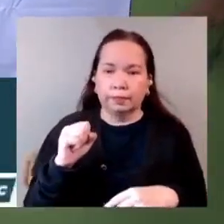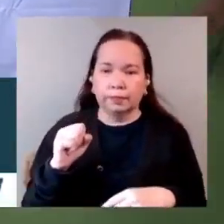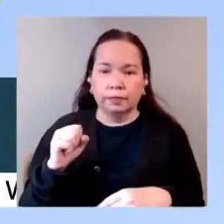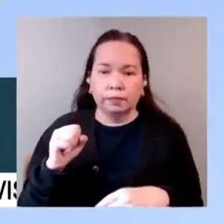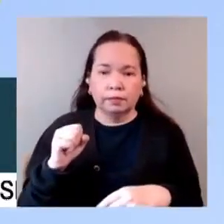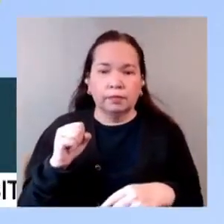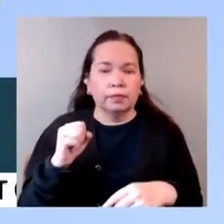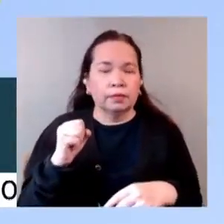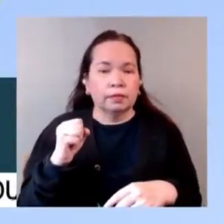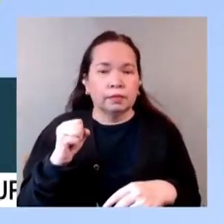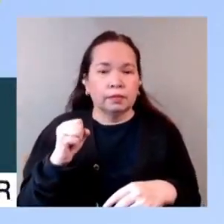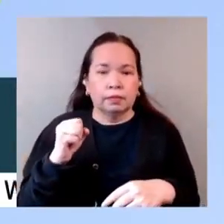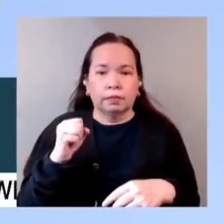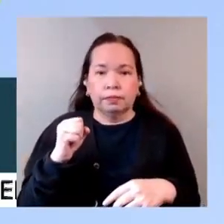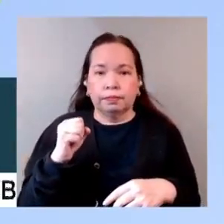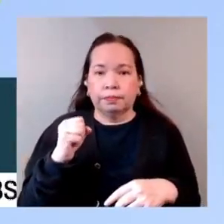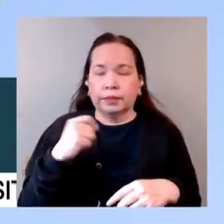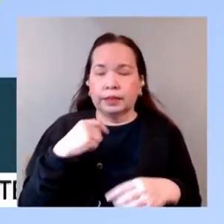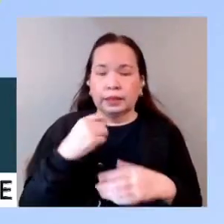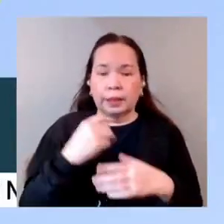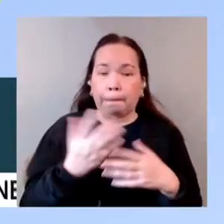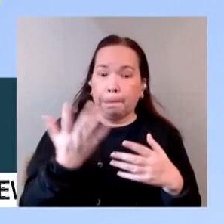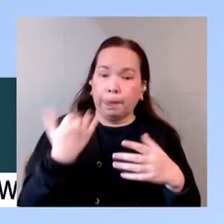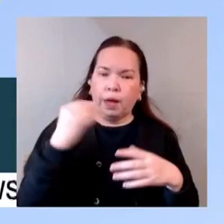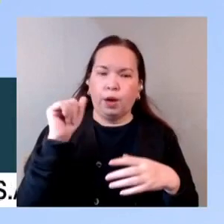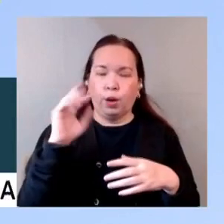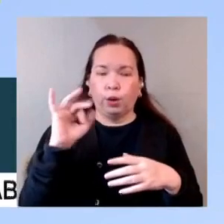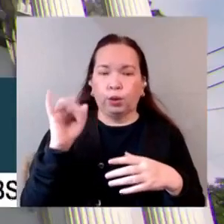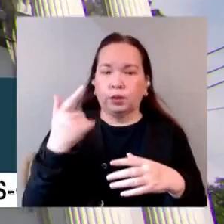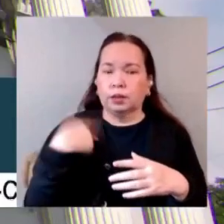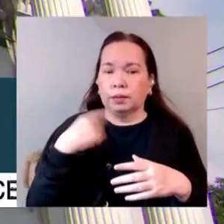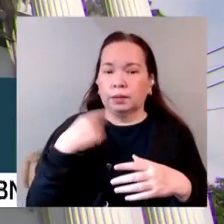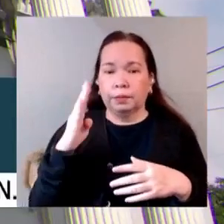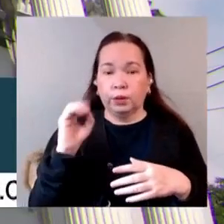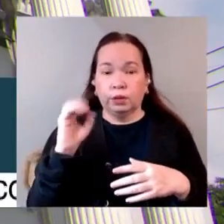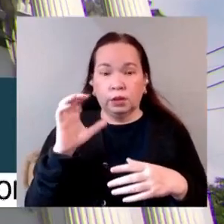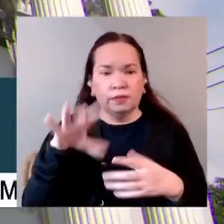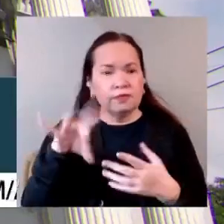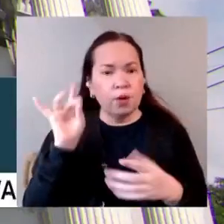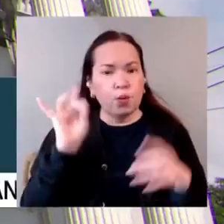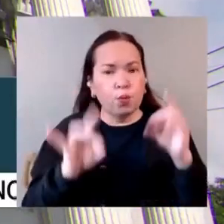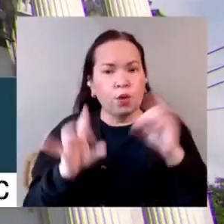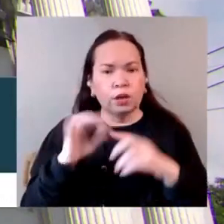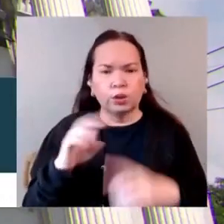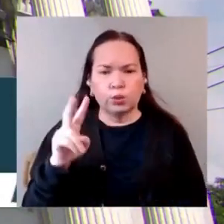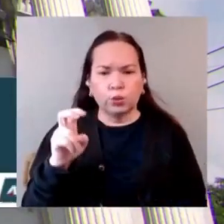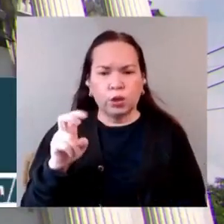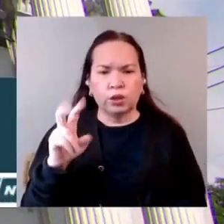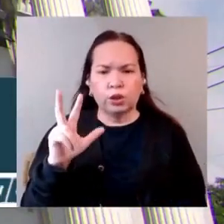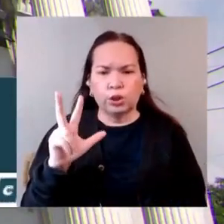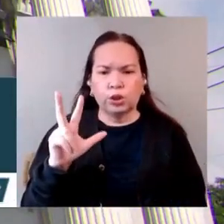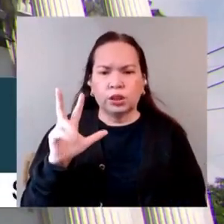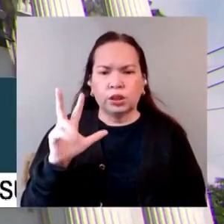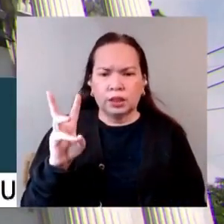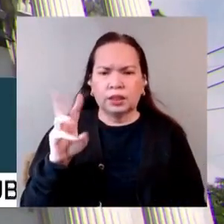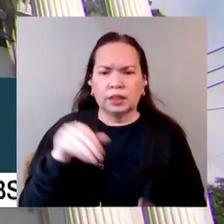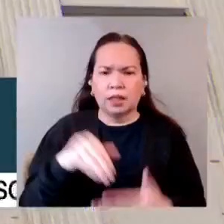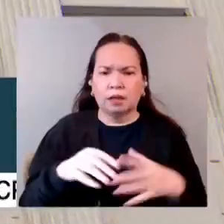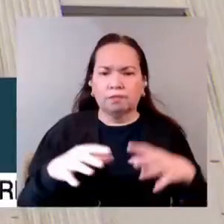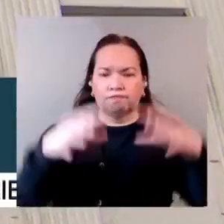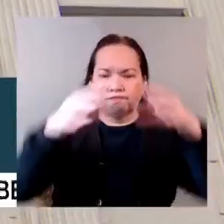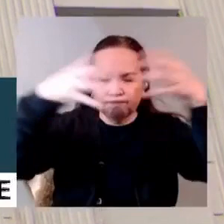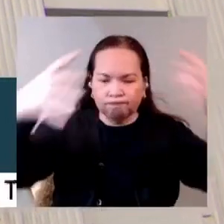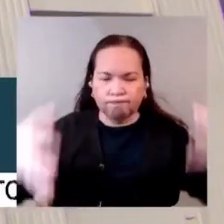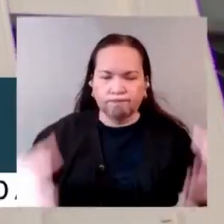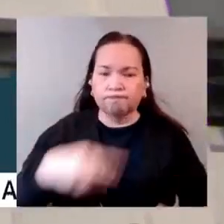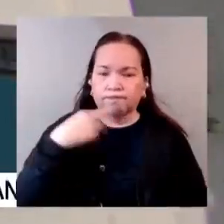customs agents back in August. Meanwhile, the BOC has also discovered over 236,000 sacks of rice in Bulacan